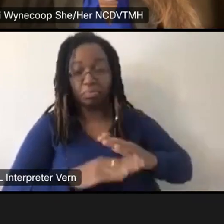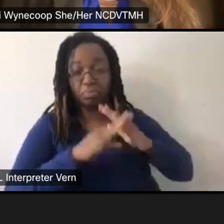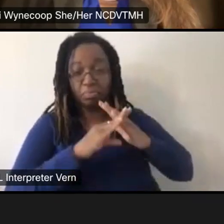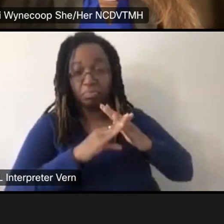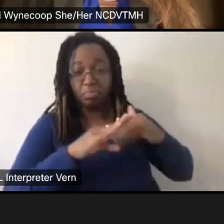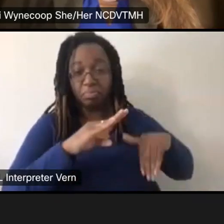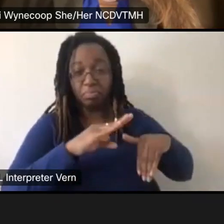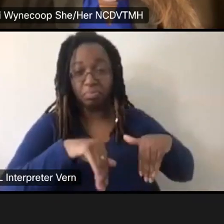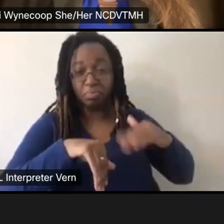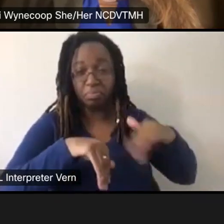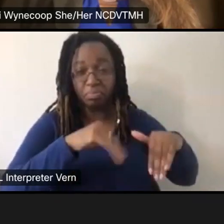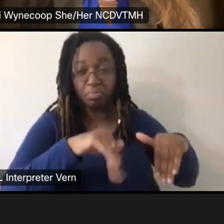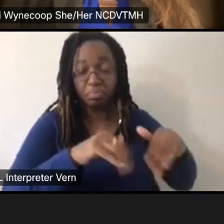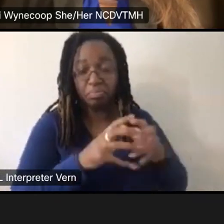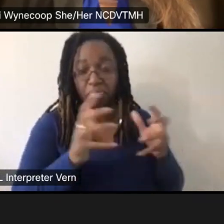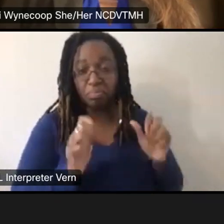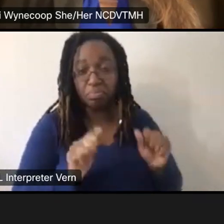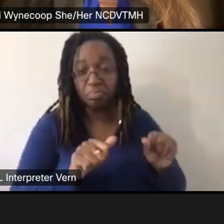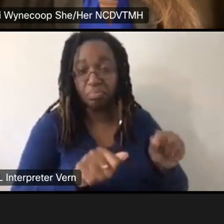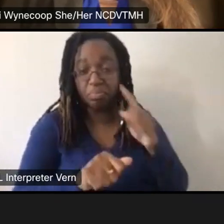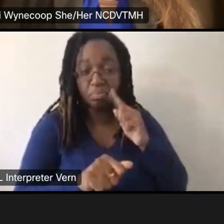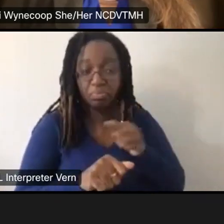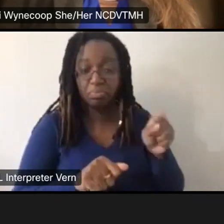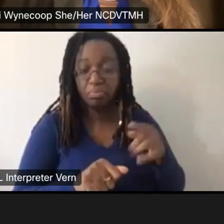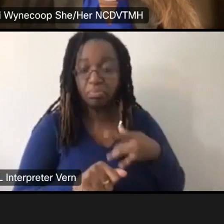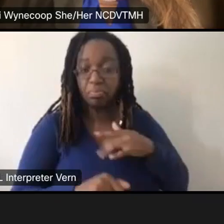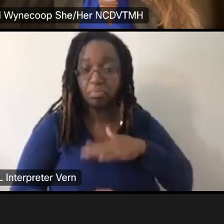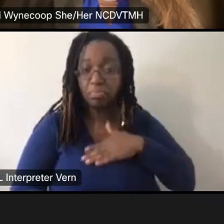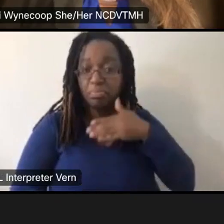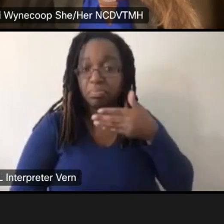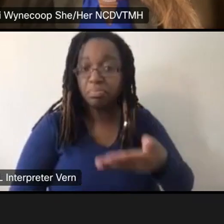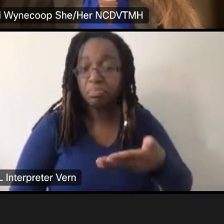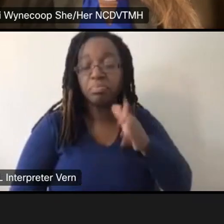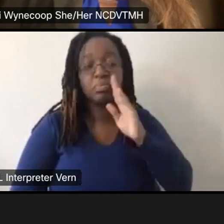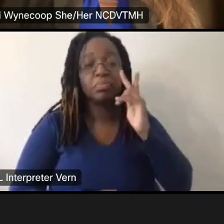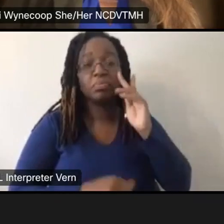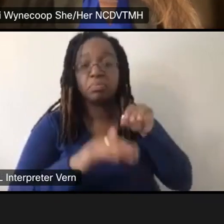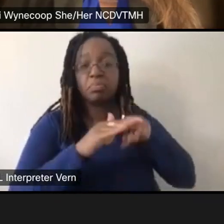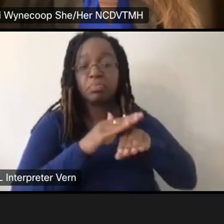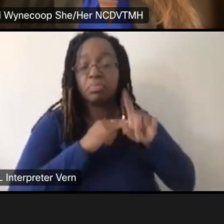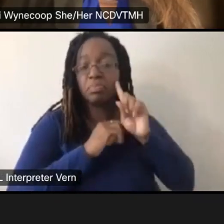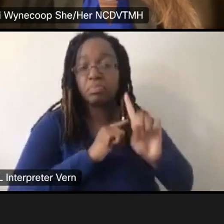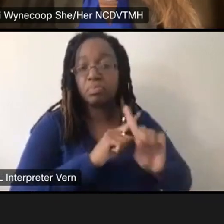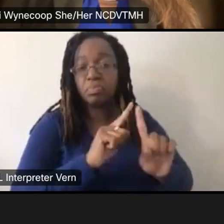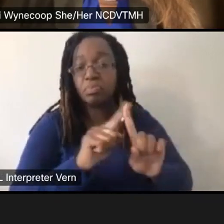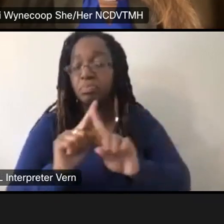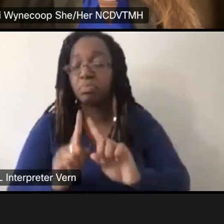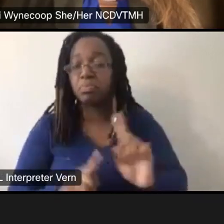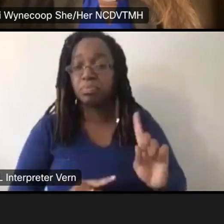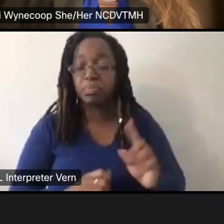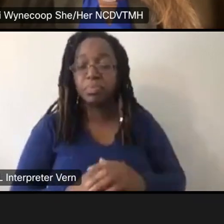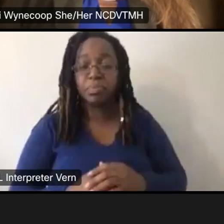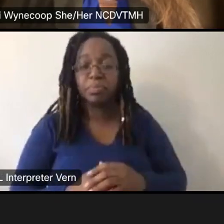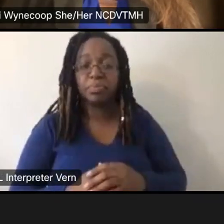to make them feel welcome, to address accessibility for differences. In particular, culturally,